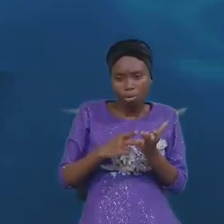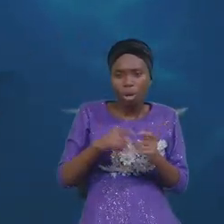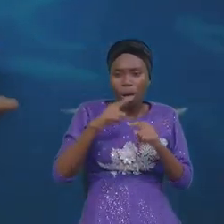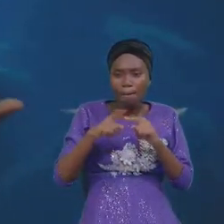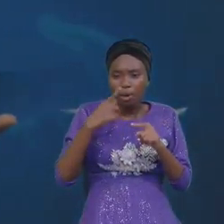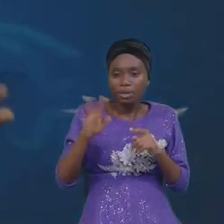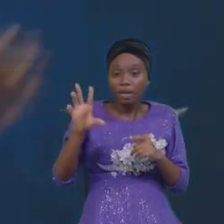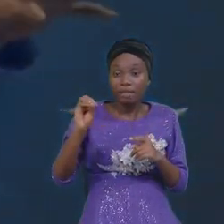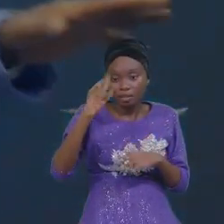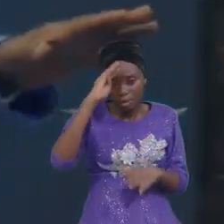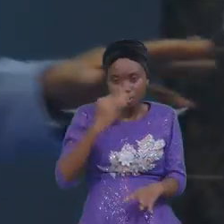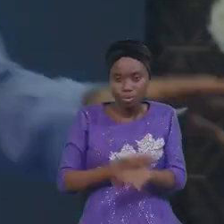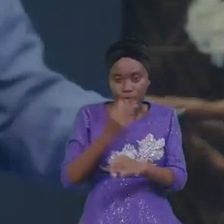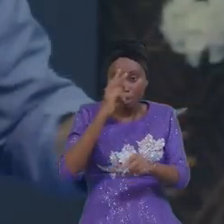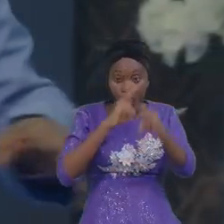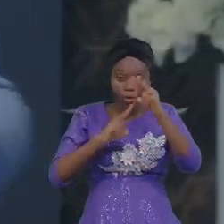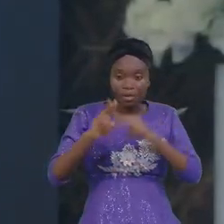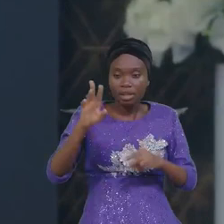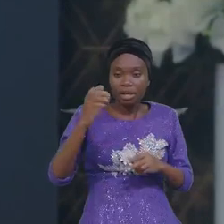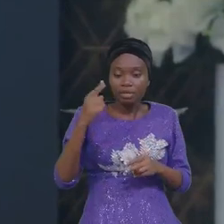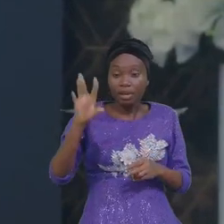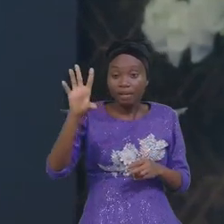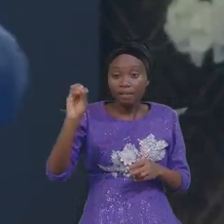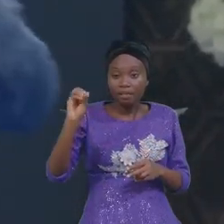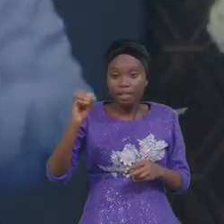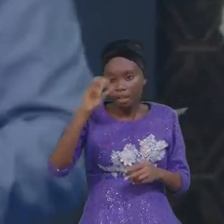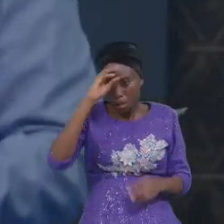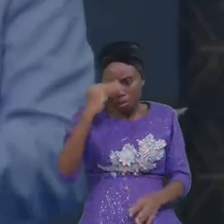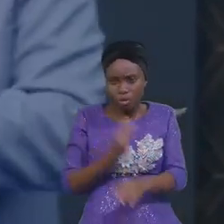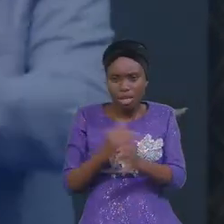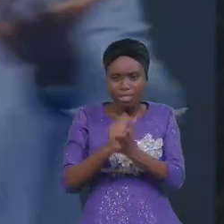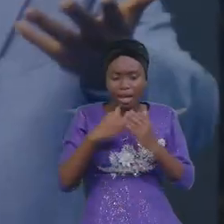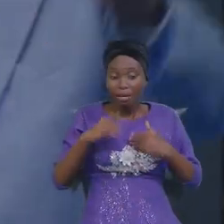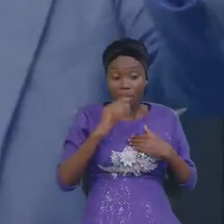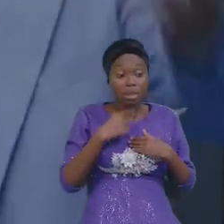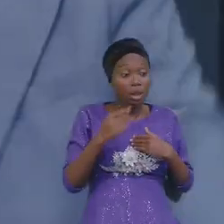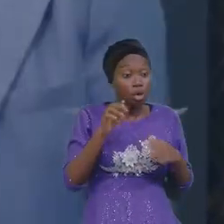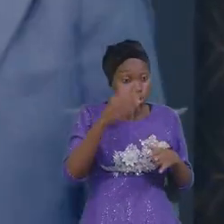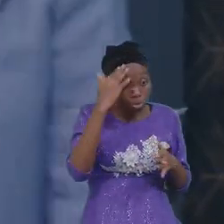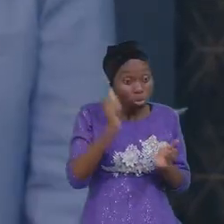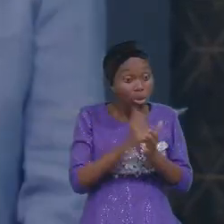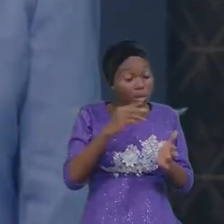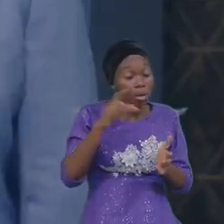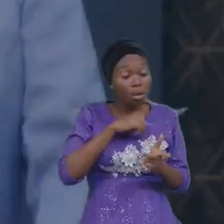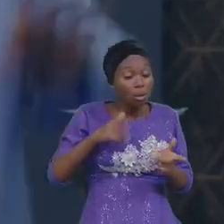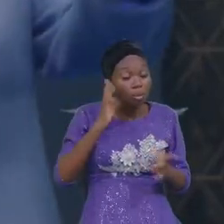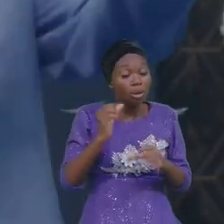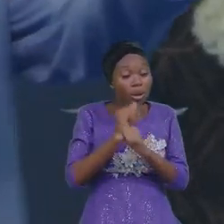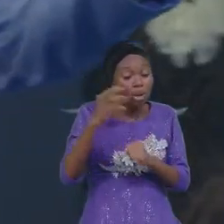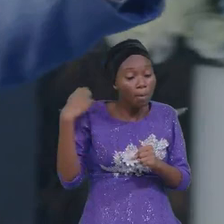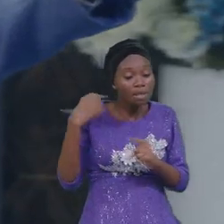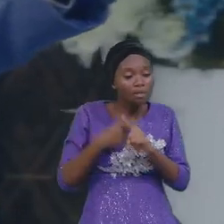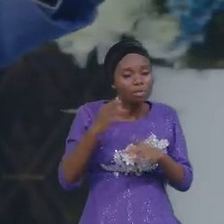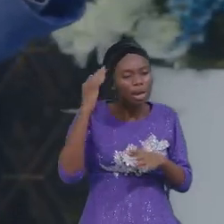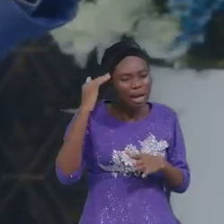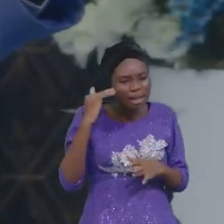prophet, the 50 sons who had been saying, do you know the Lord is going to take your master away from your head today? I